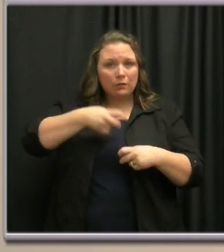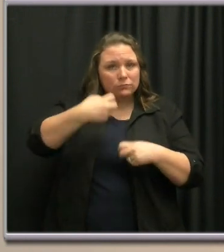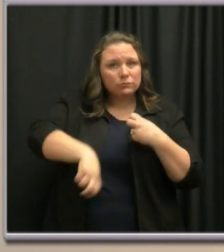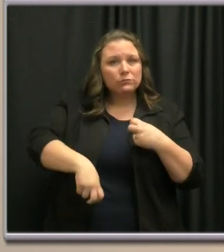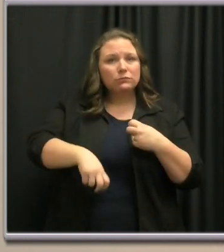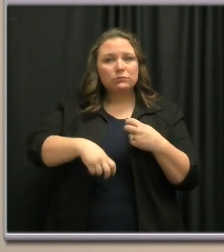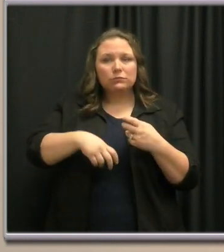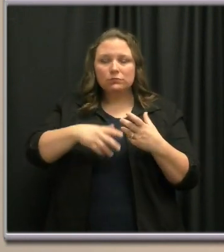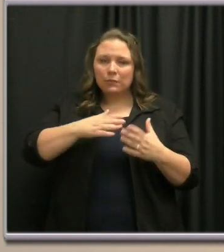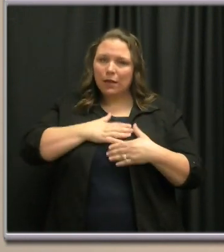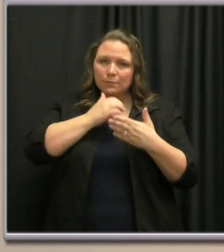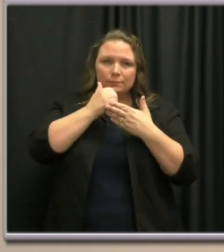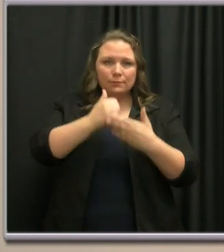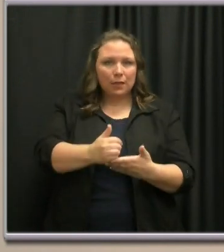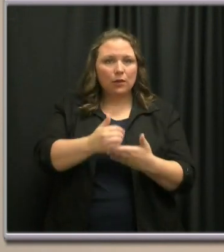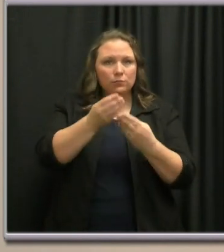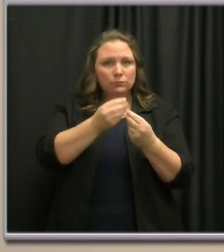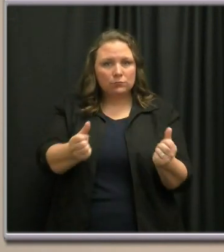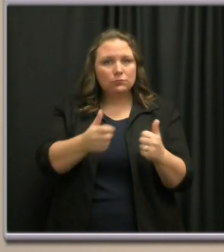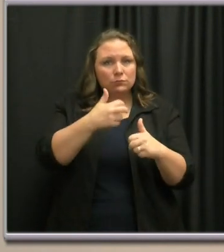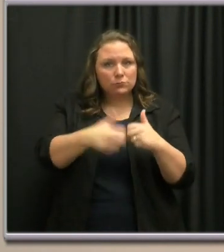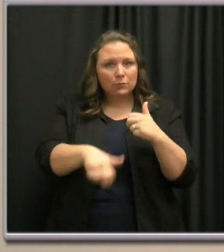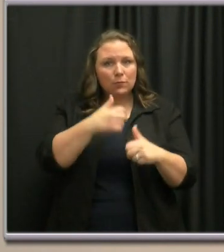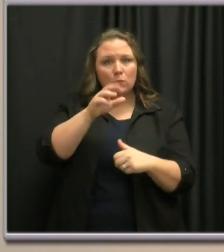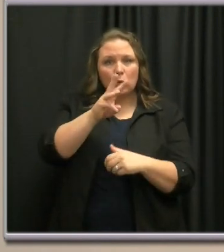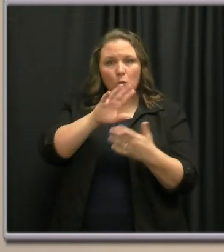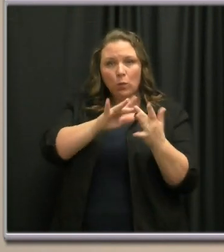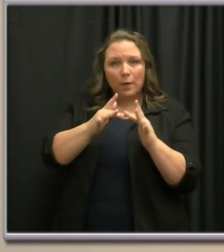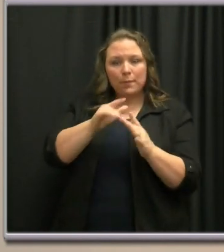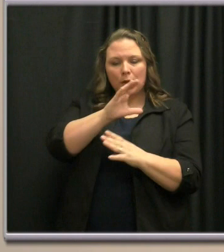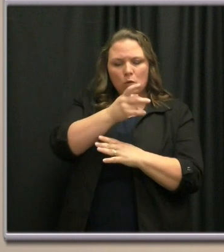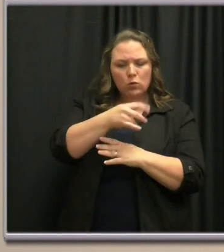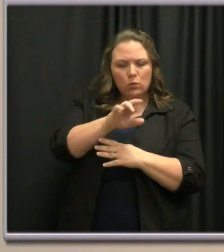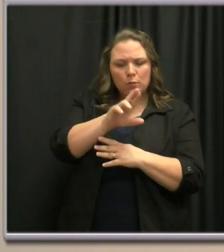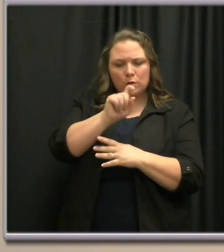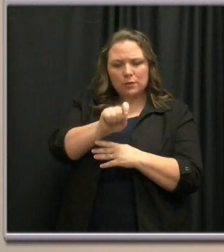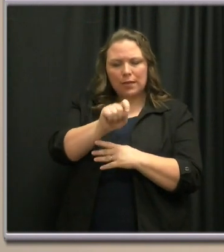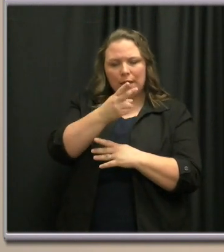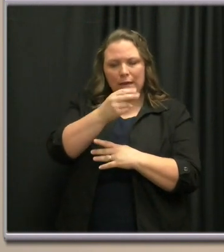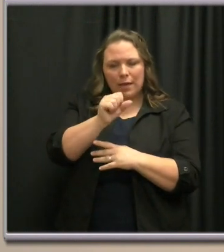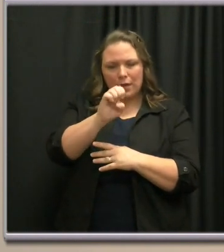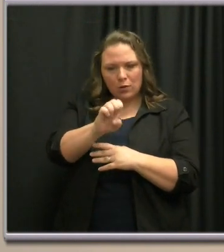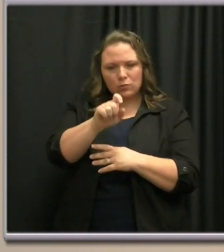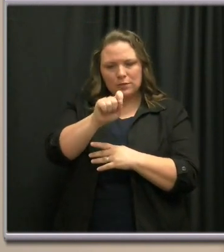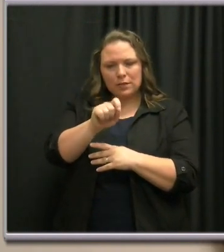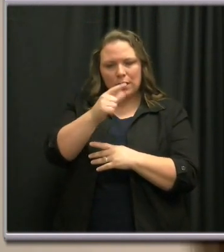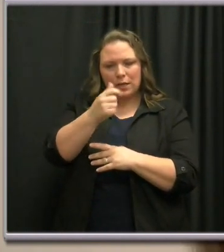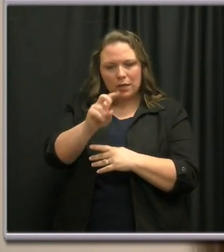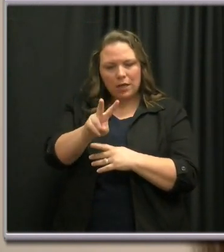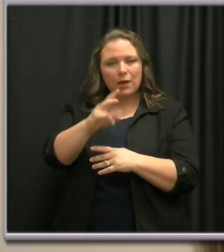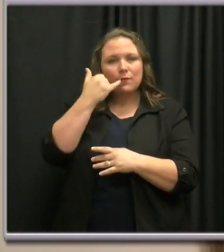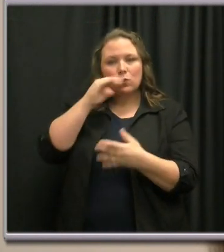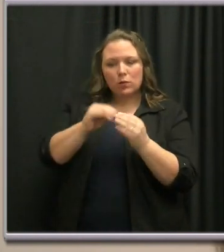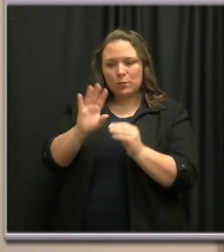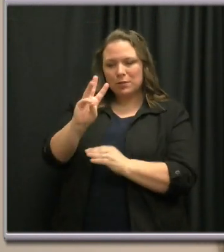happy to help. And that website, again, is cooper.house.gov, and the phone number is